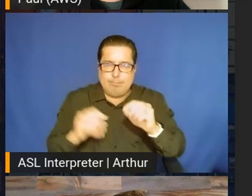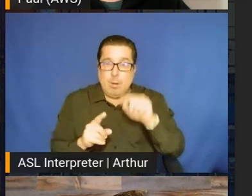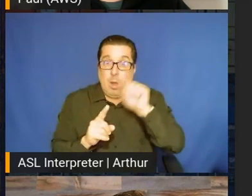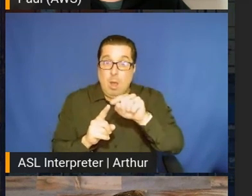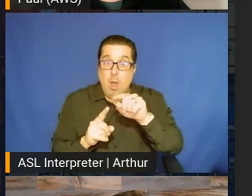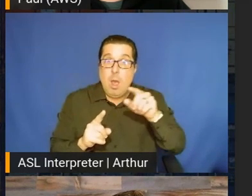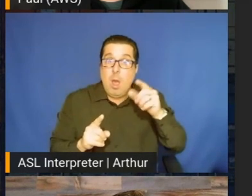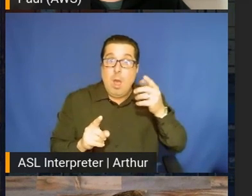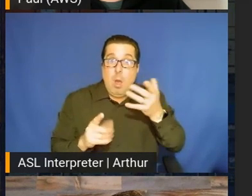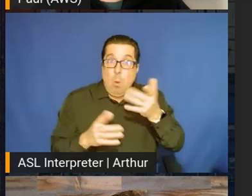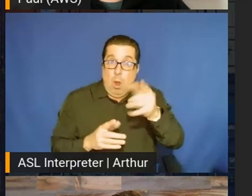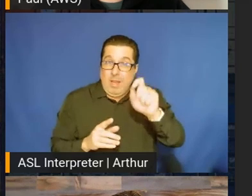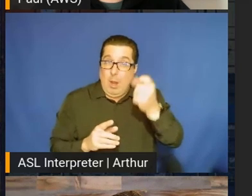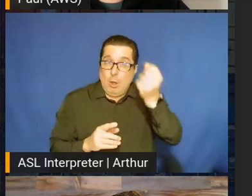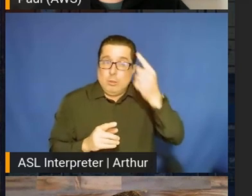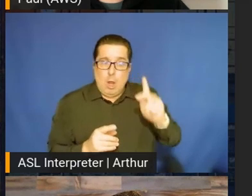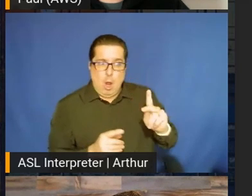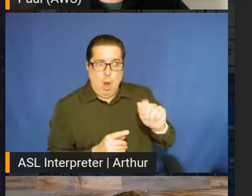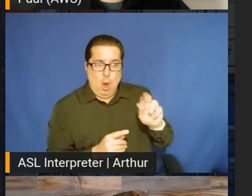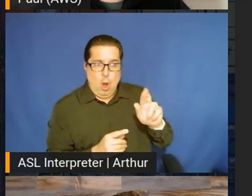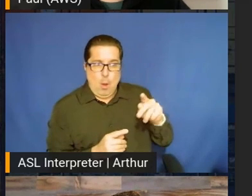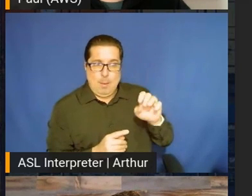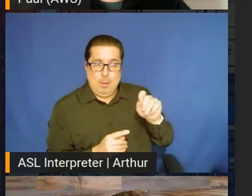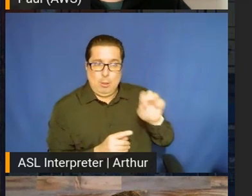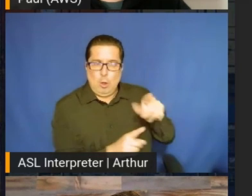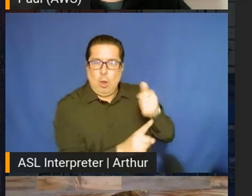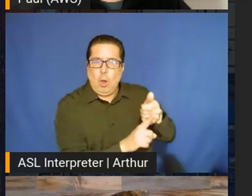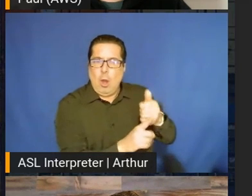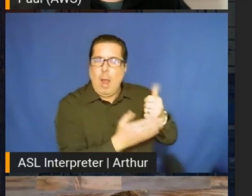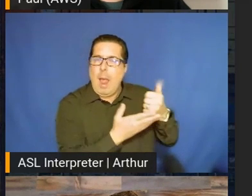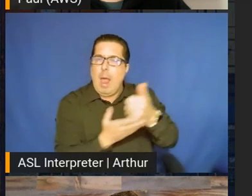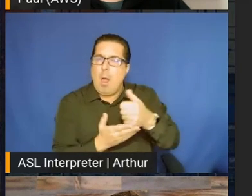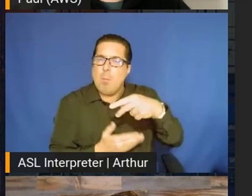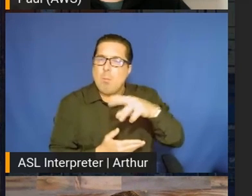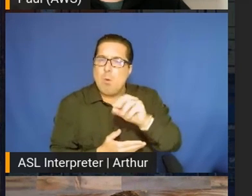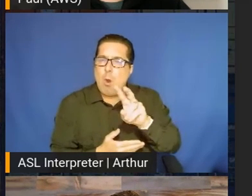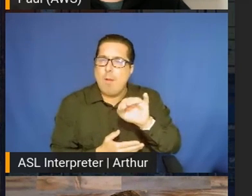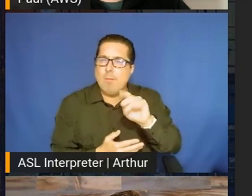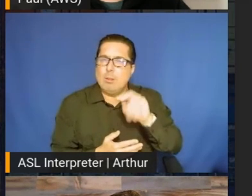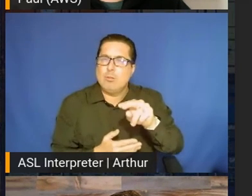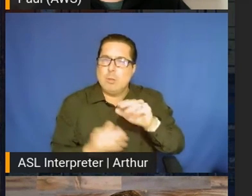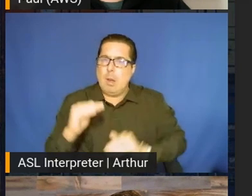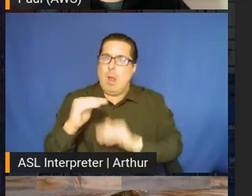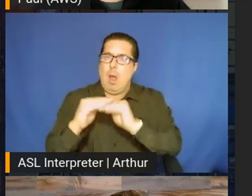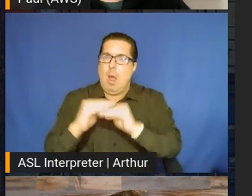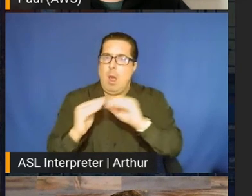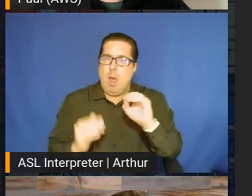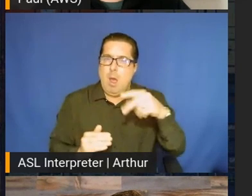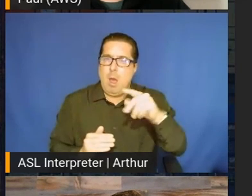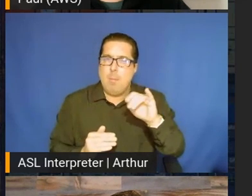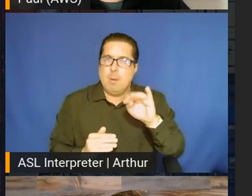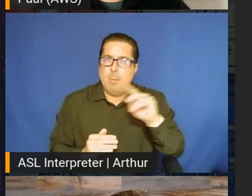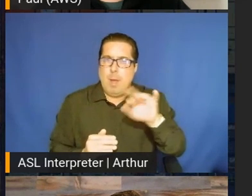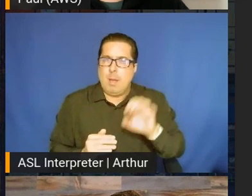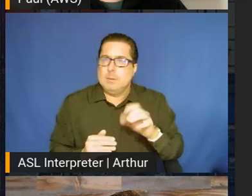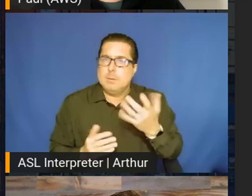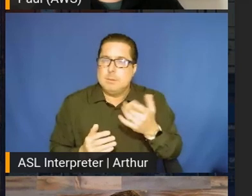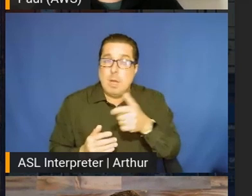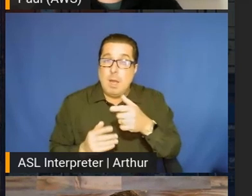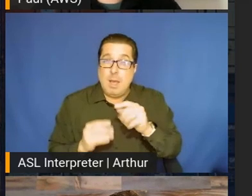Karpenter, help provision optimize compute. That's the key thing that we have to remember. So what you see on the split screen right